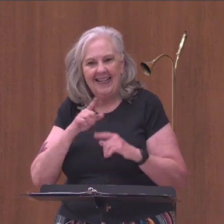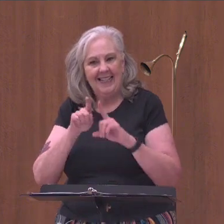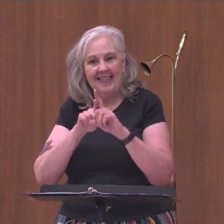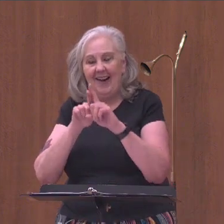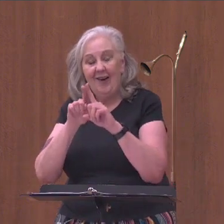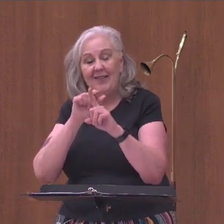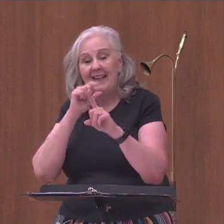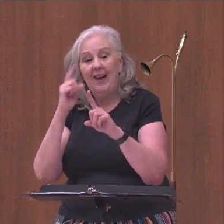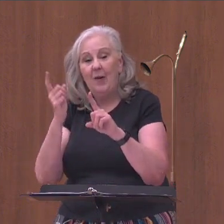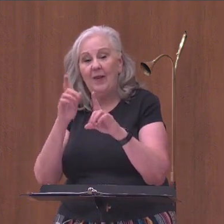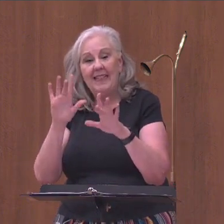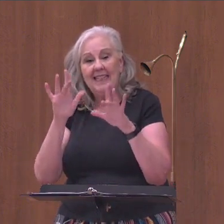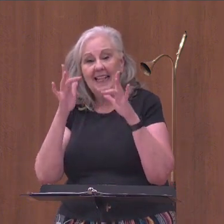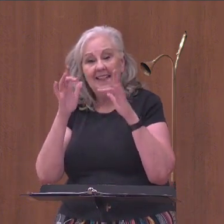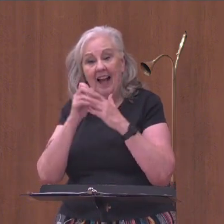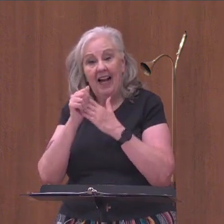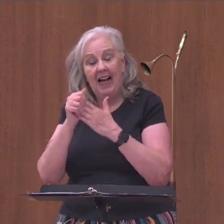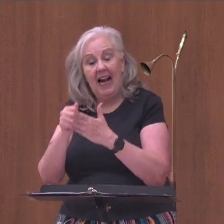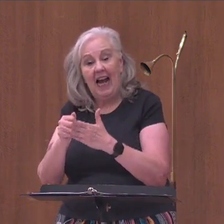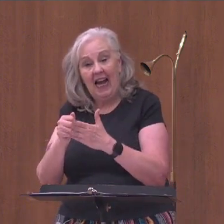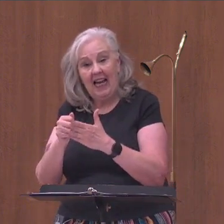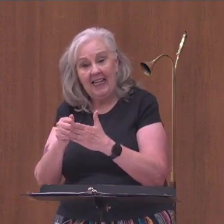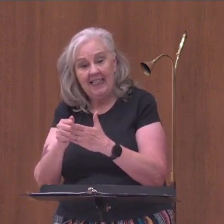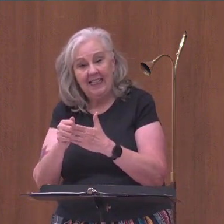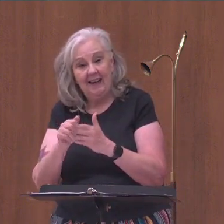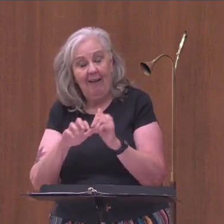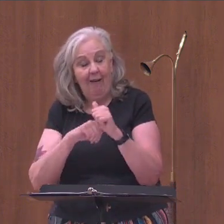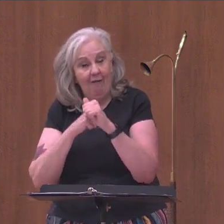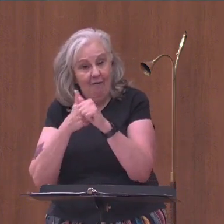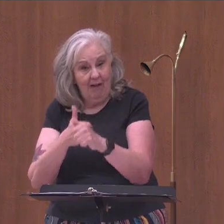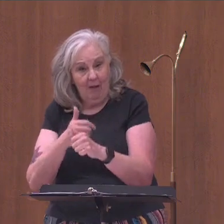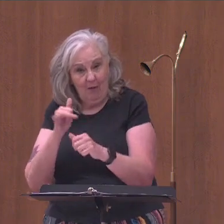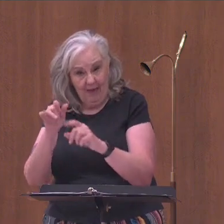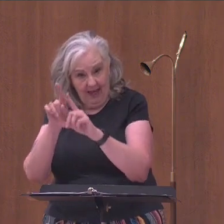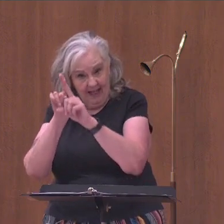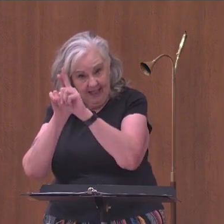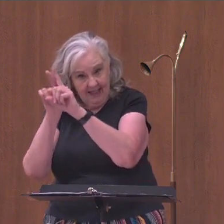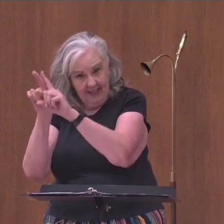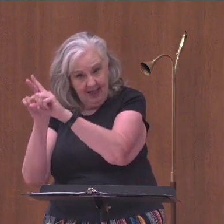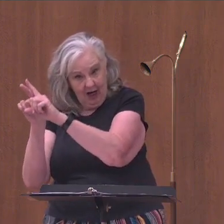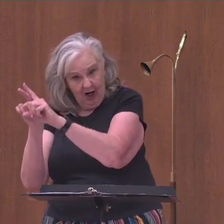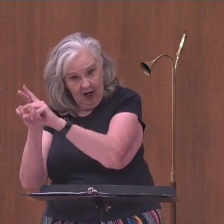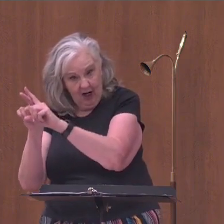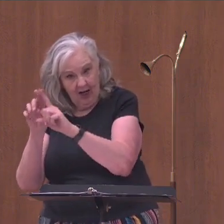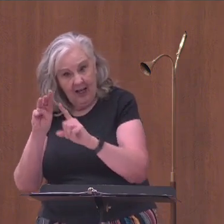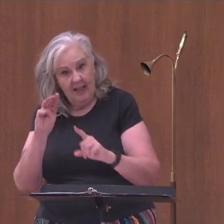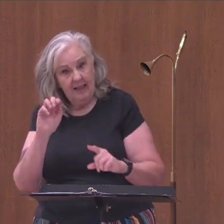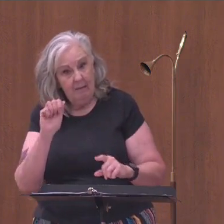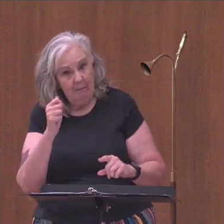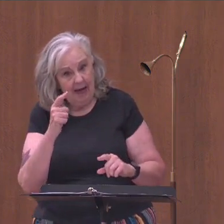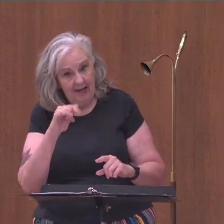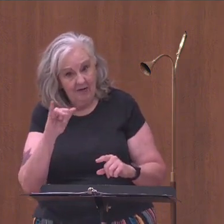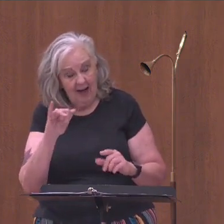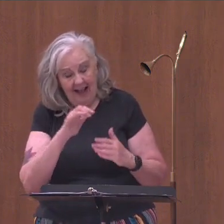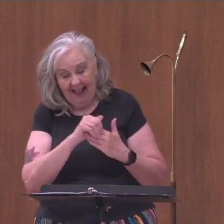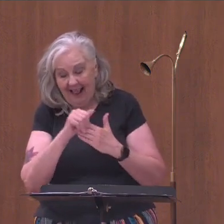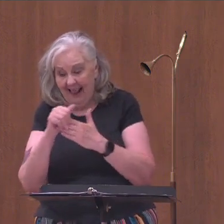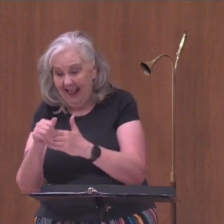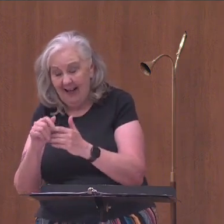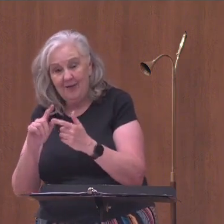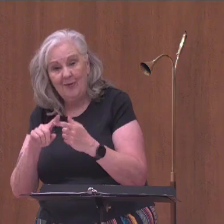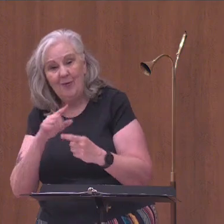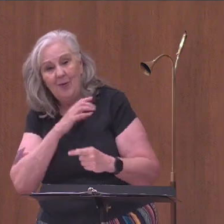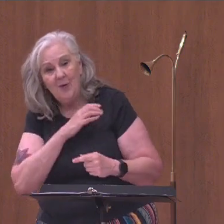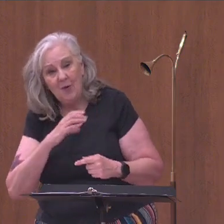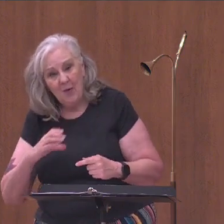dazzle, they guide. And in following the star, the Magi are led to the Christ child, God